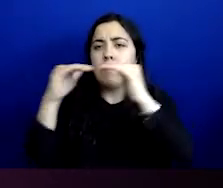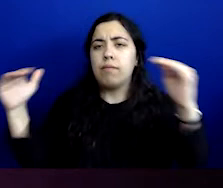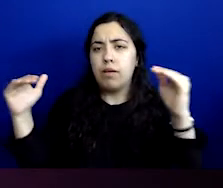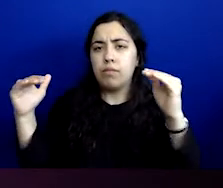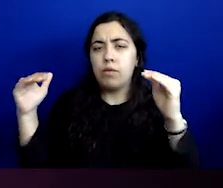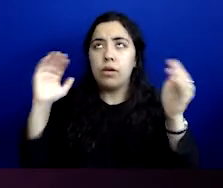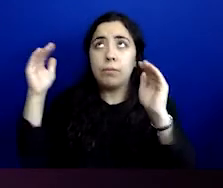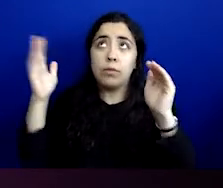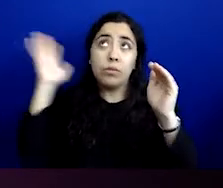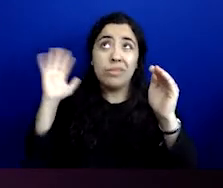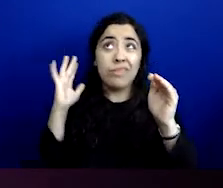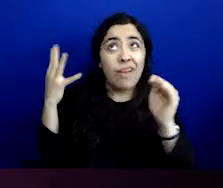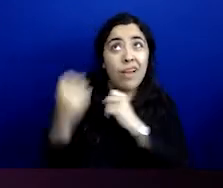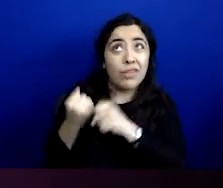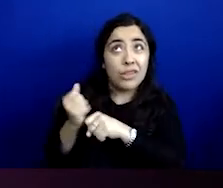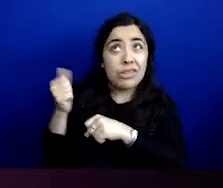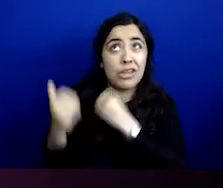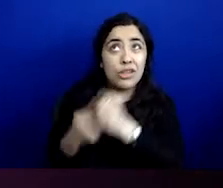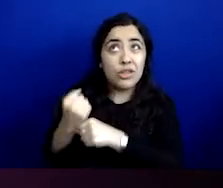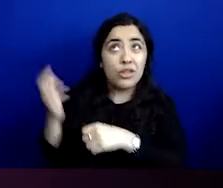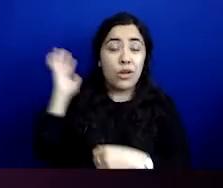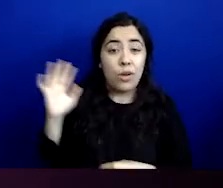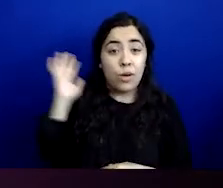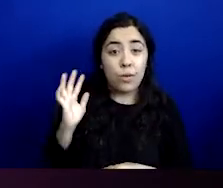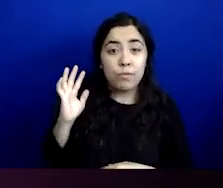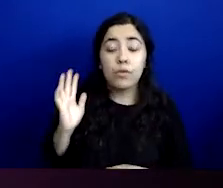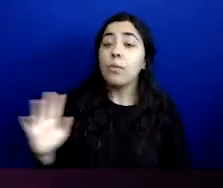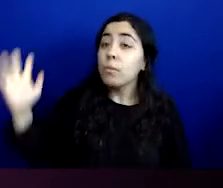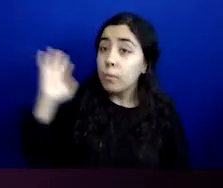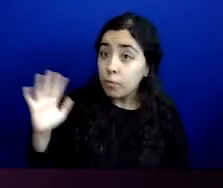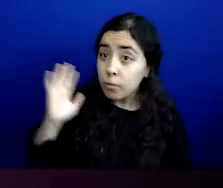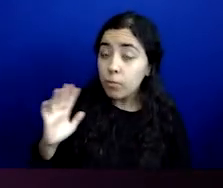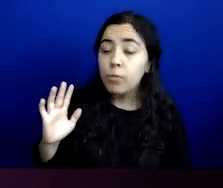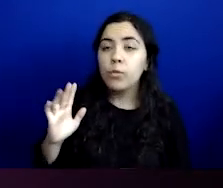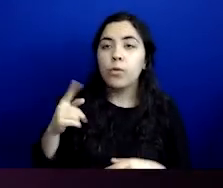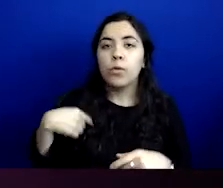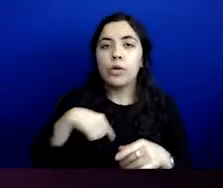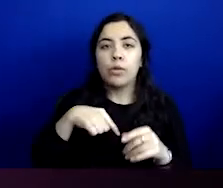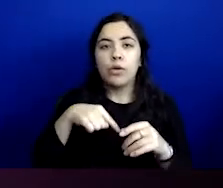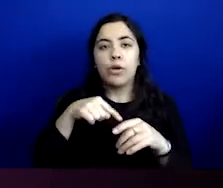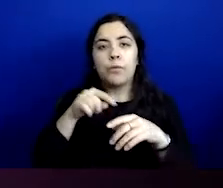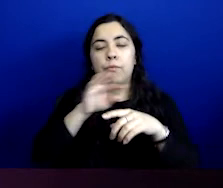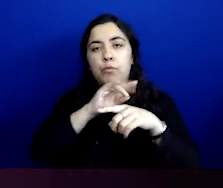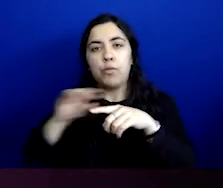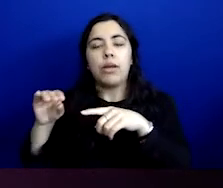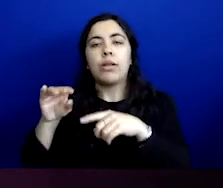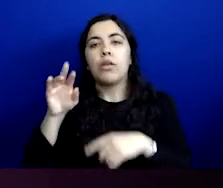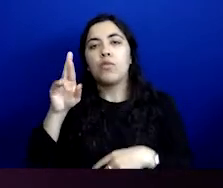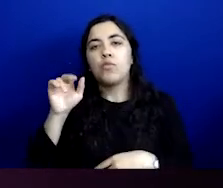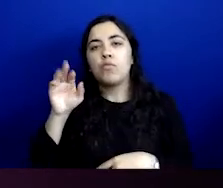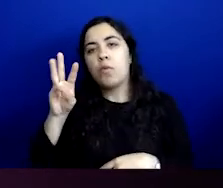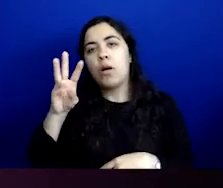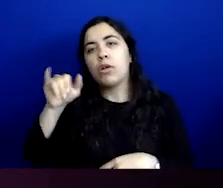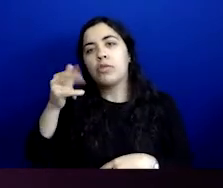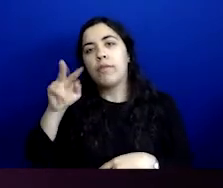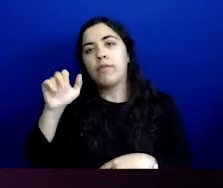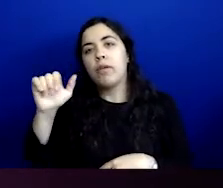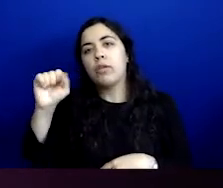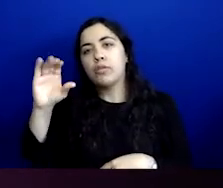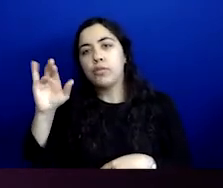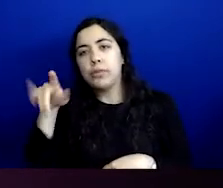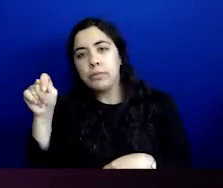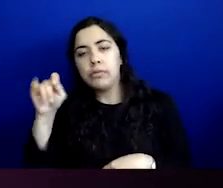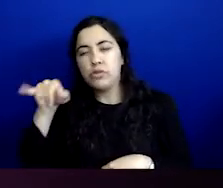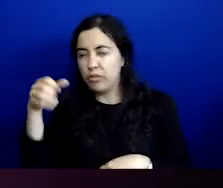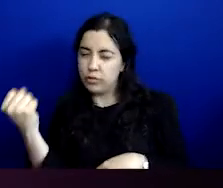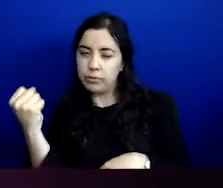what we would have used 5 or 10 years ago. So at one point, we were writing raw JavaScript, and then we started compiling that, and then we